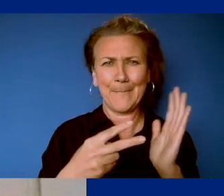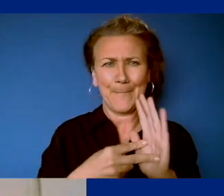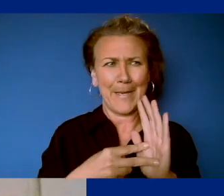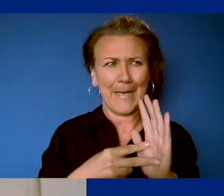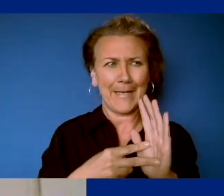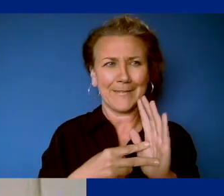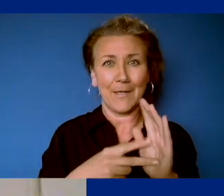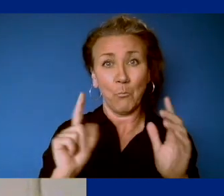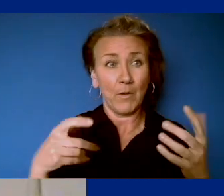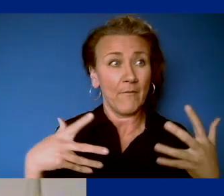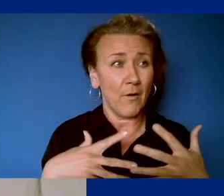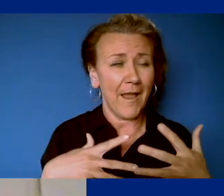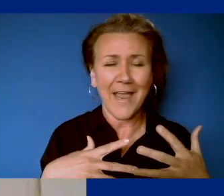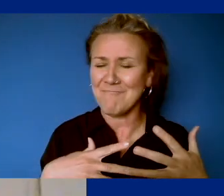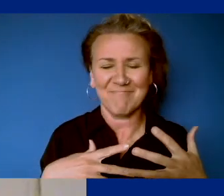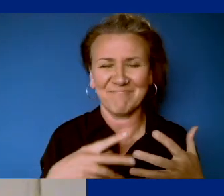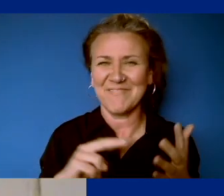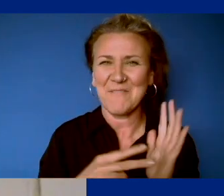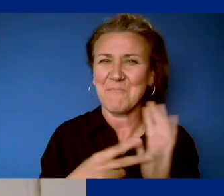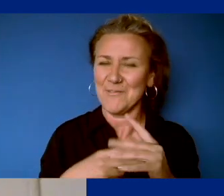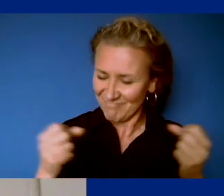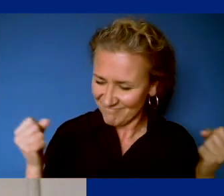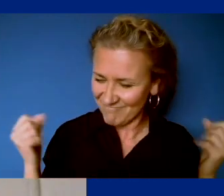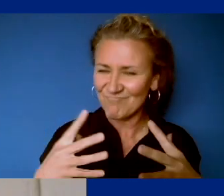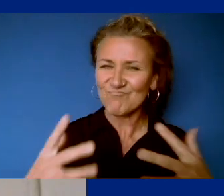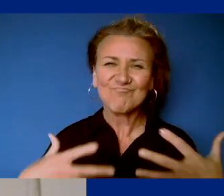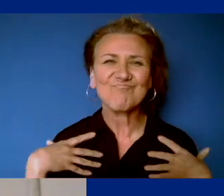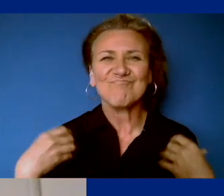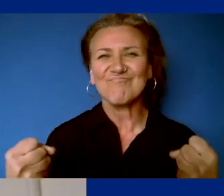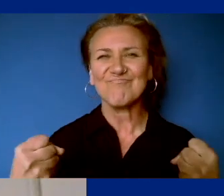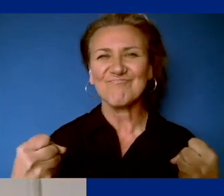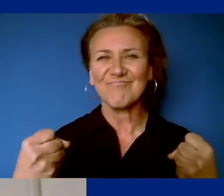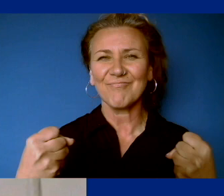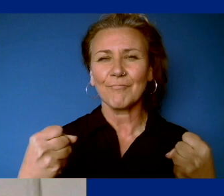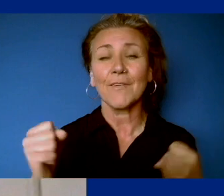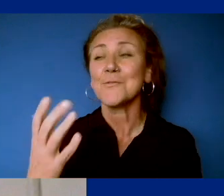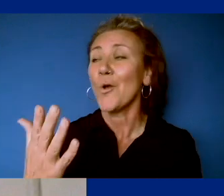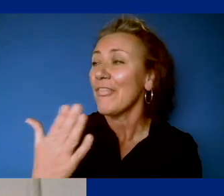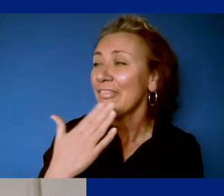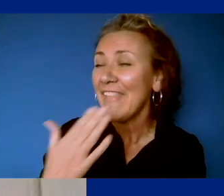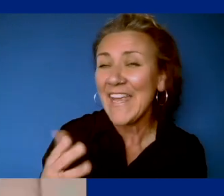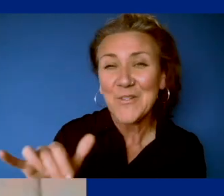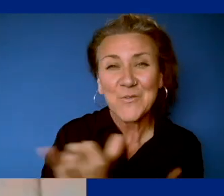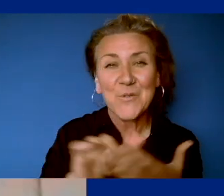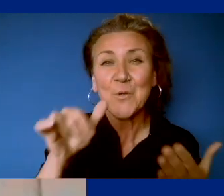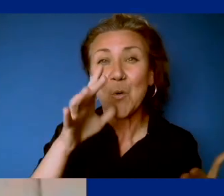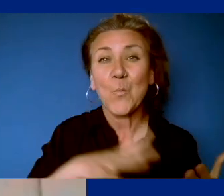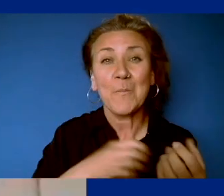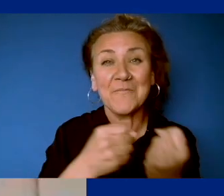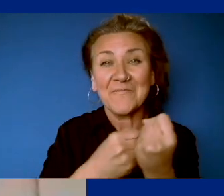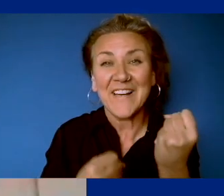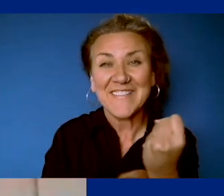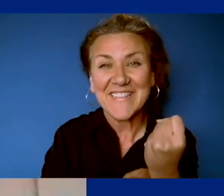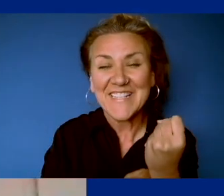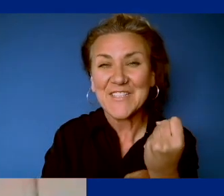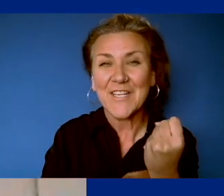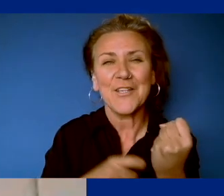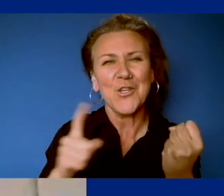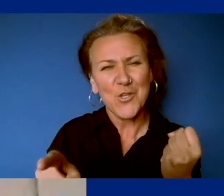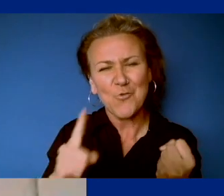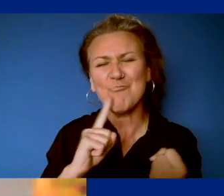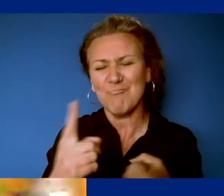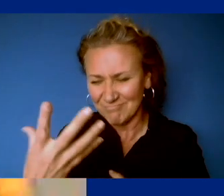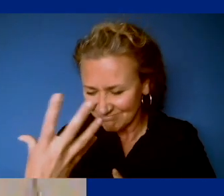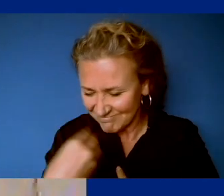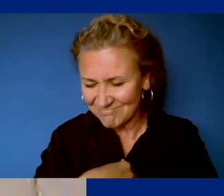sacrifice, bravery is not being afraid to be afraid. So, thank you to the New